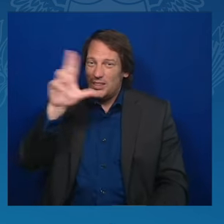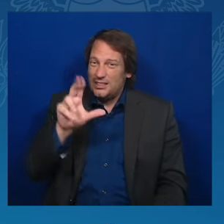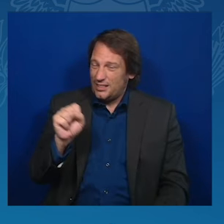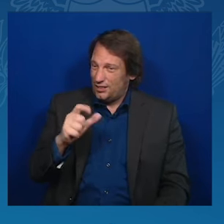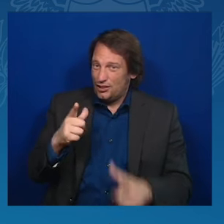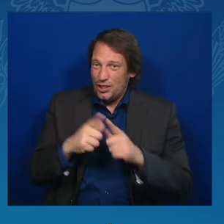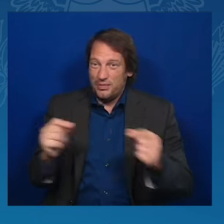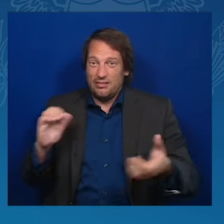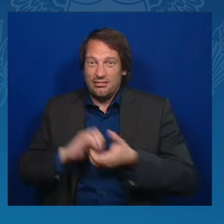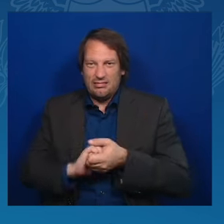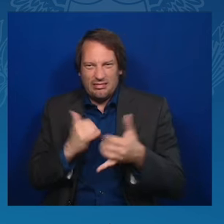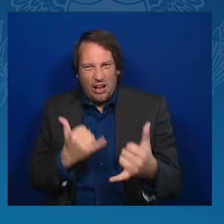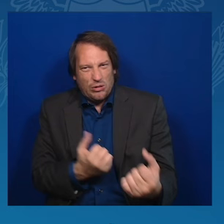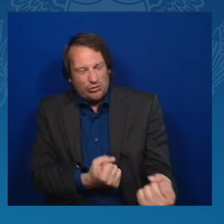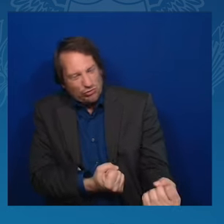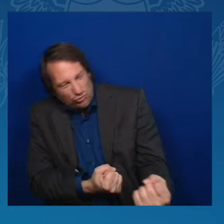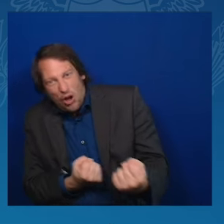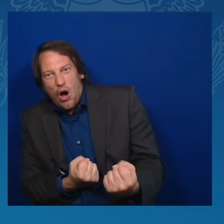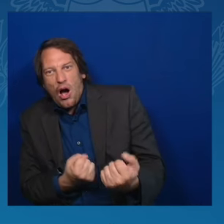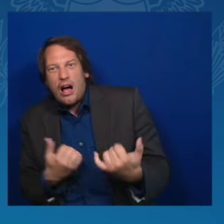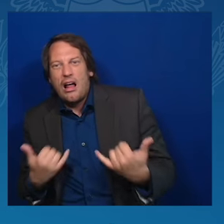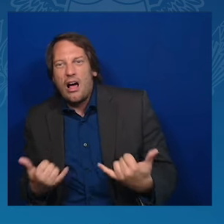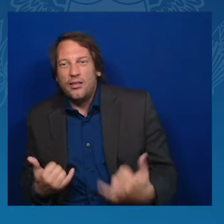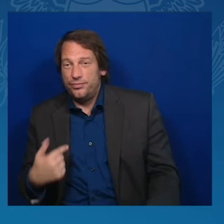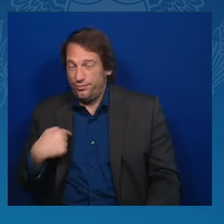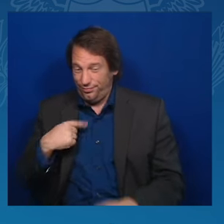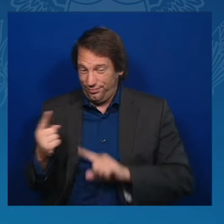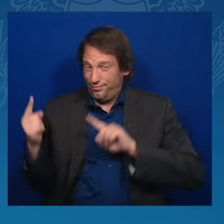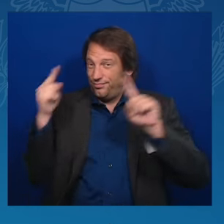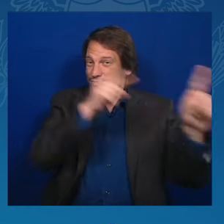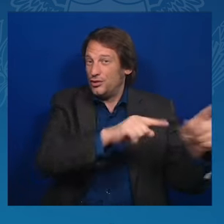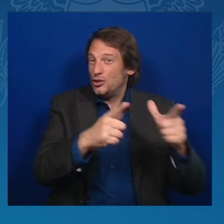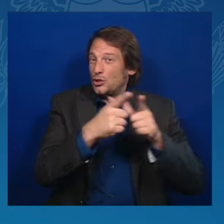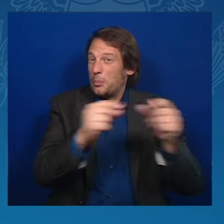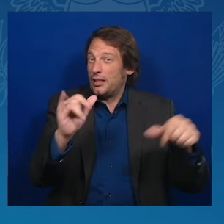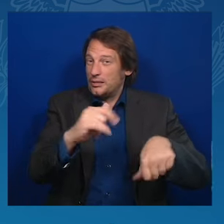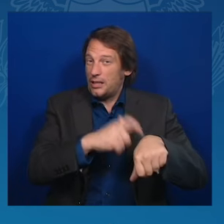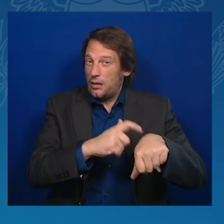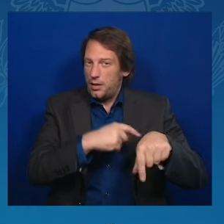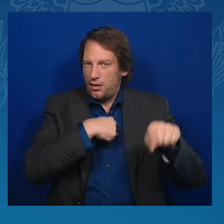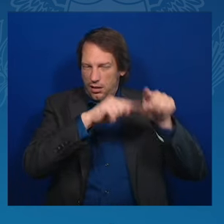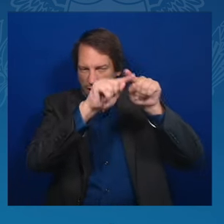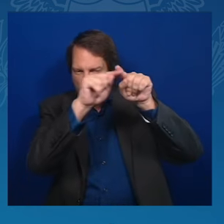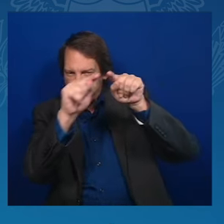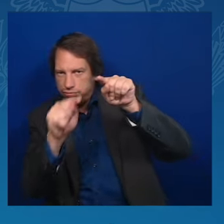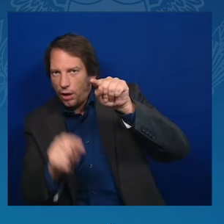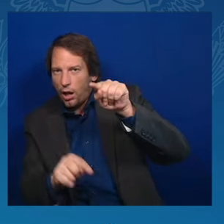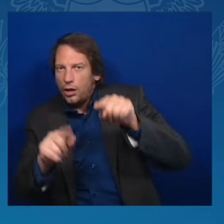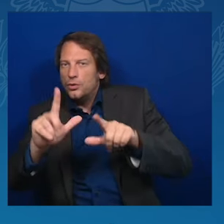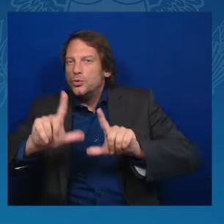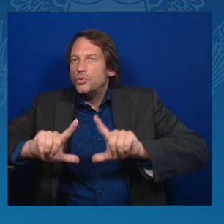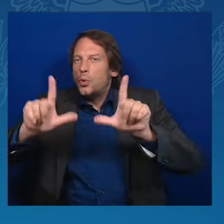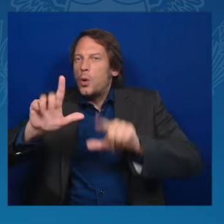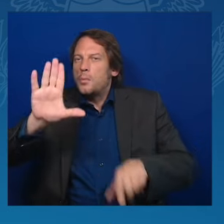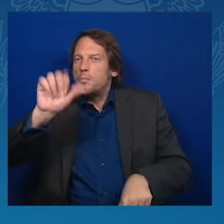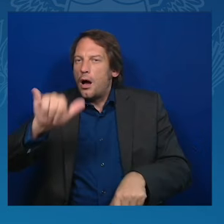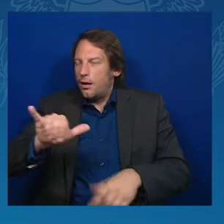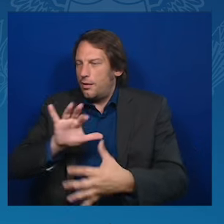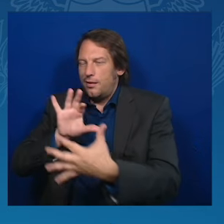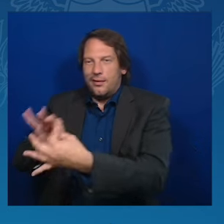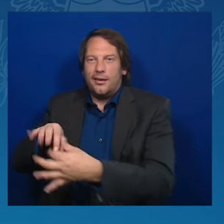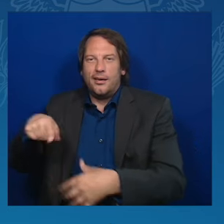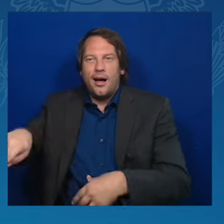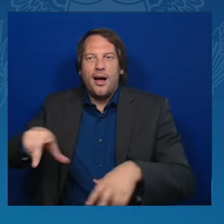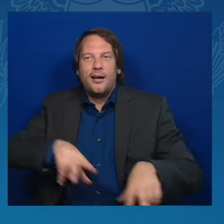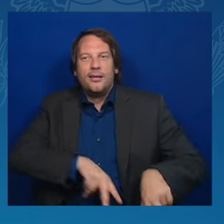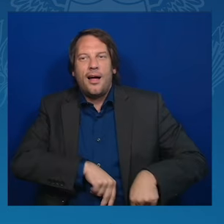to Japan, I flew south across the Tokyo Bay to a joint naval base where Japanese and American sailors train and serve